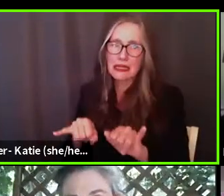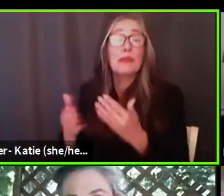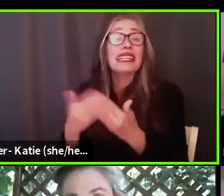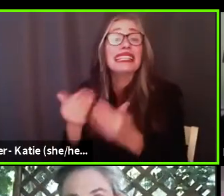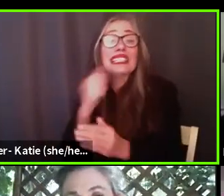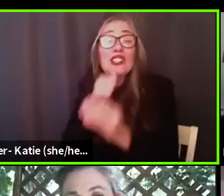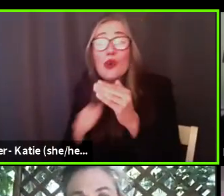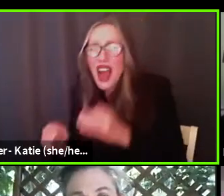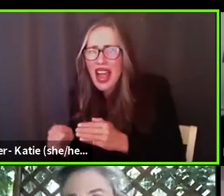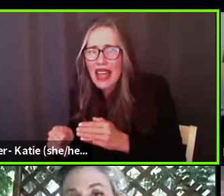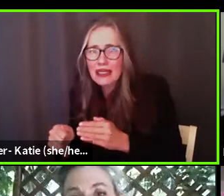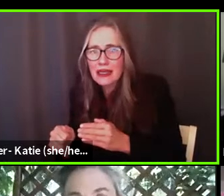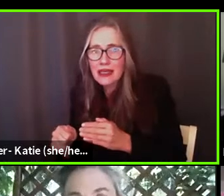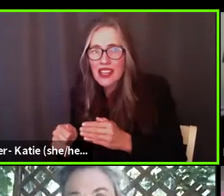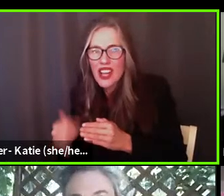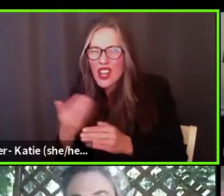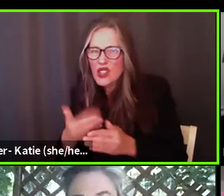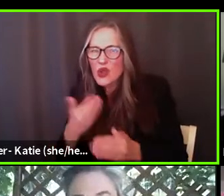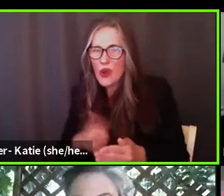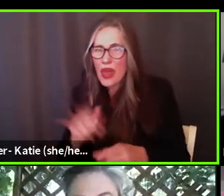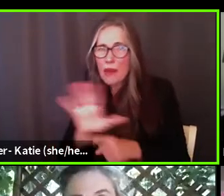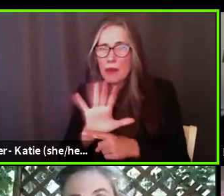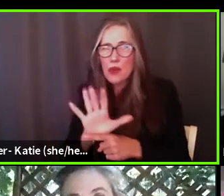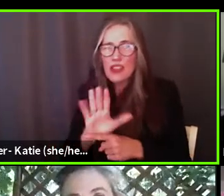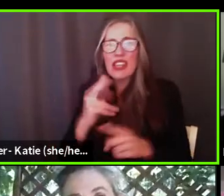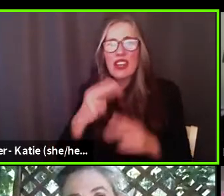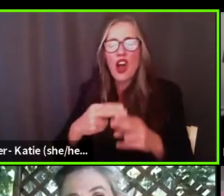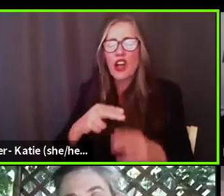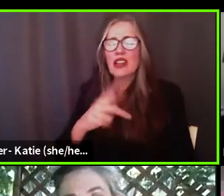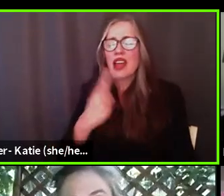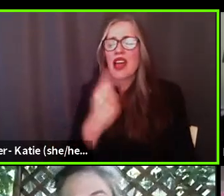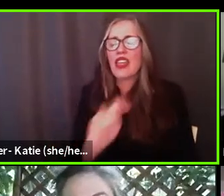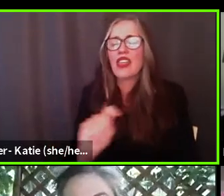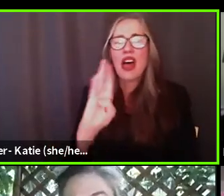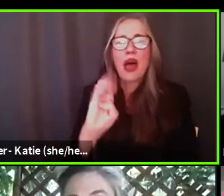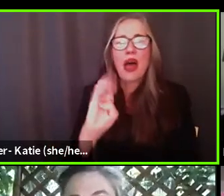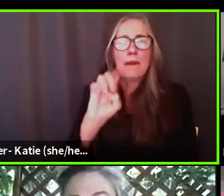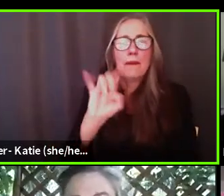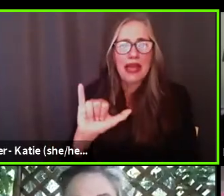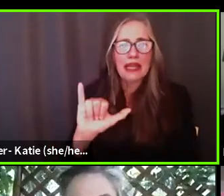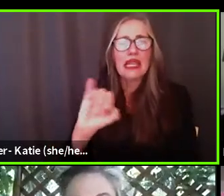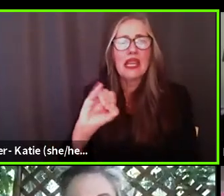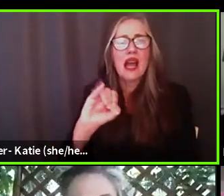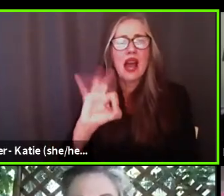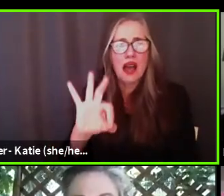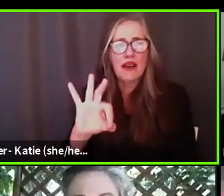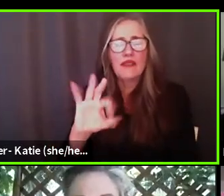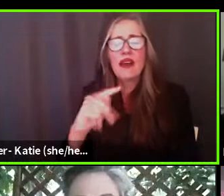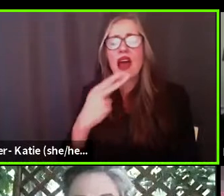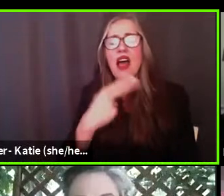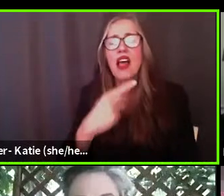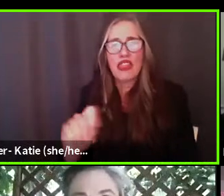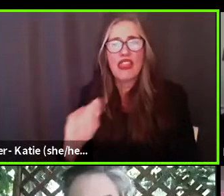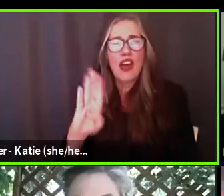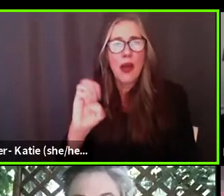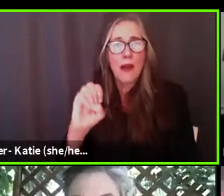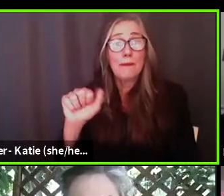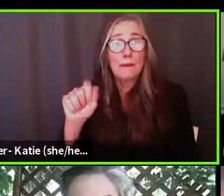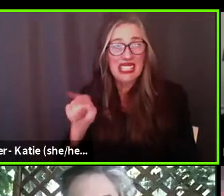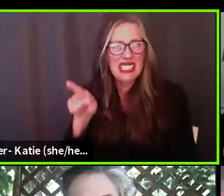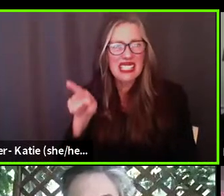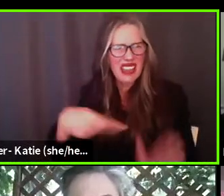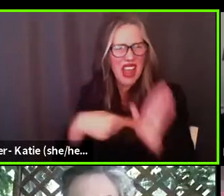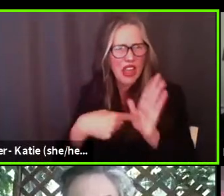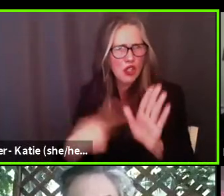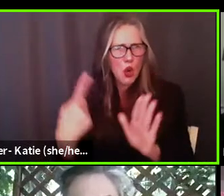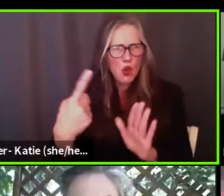of the boogeyman the arch villain of that storyline but he was actually only one of um dozens of